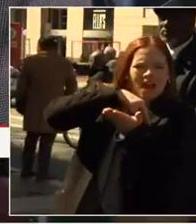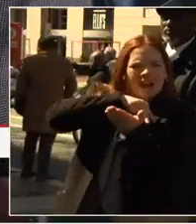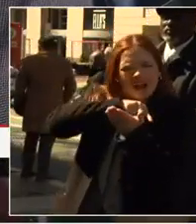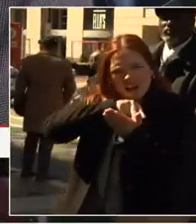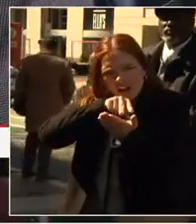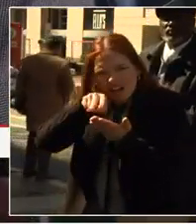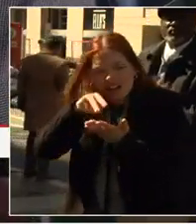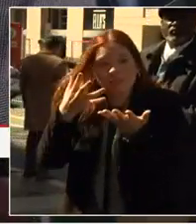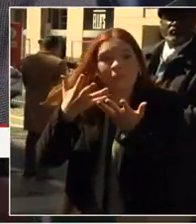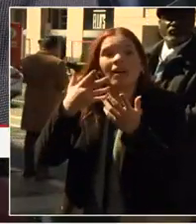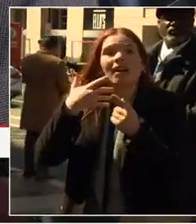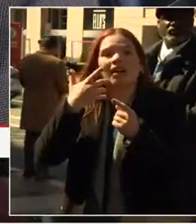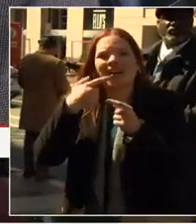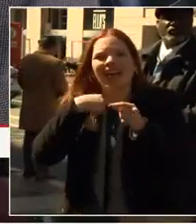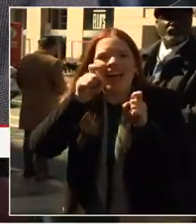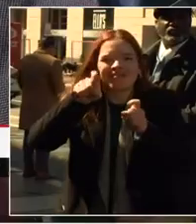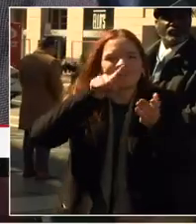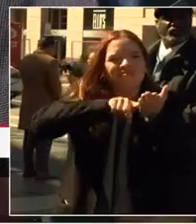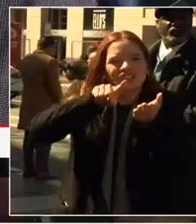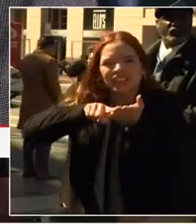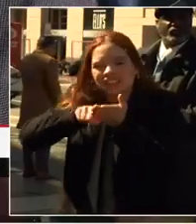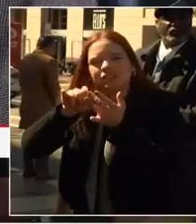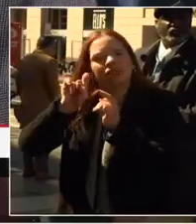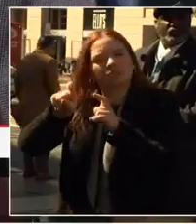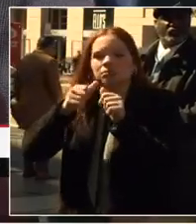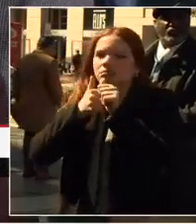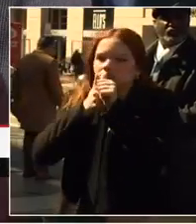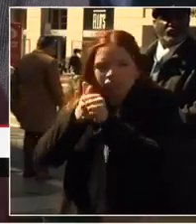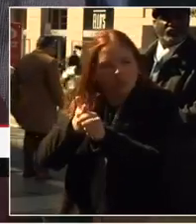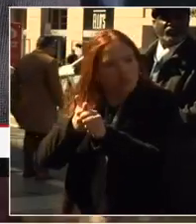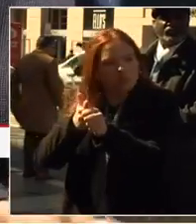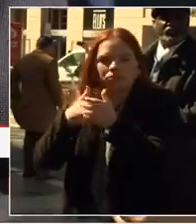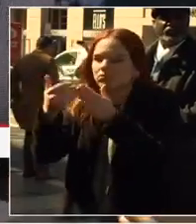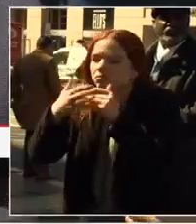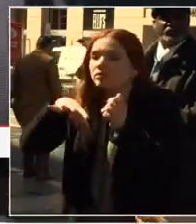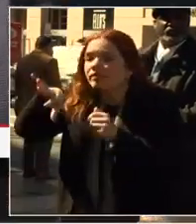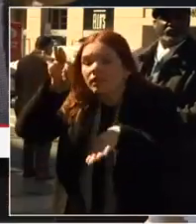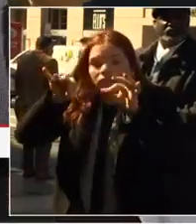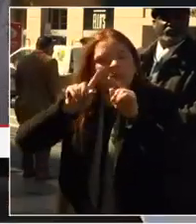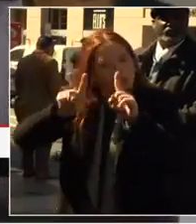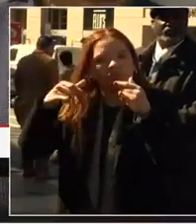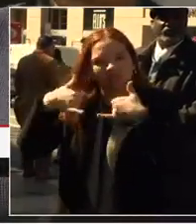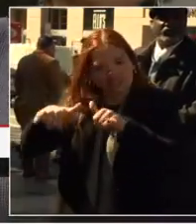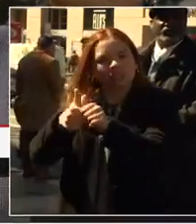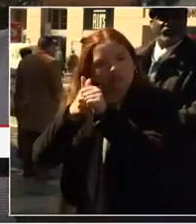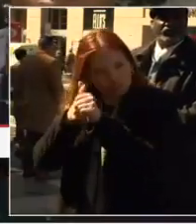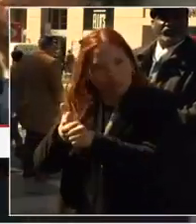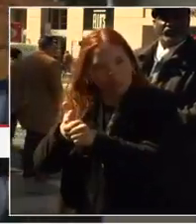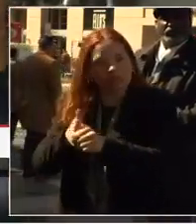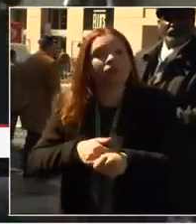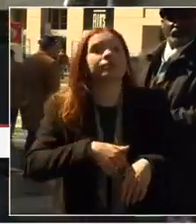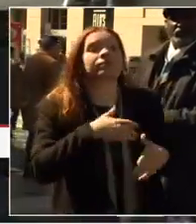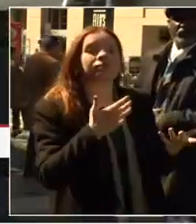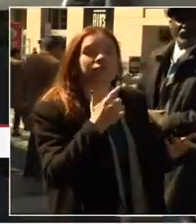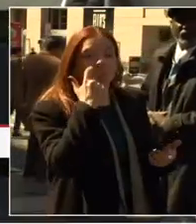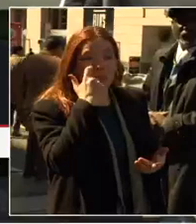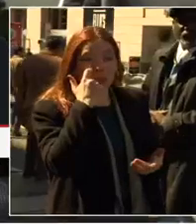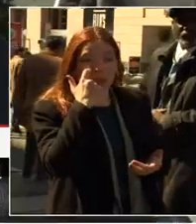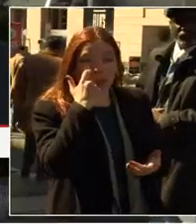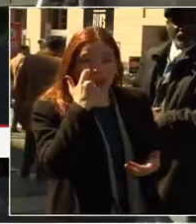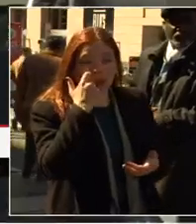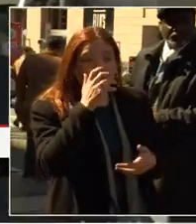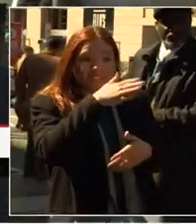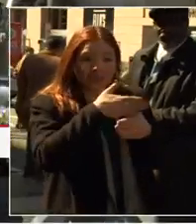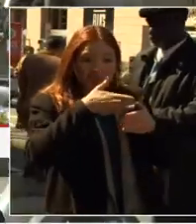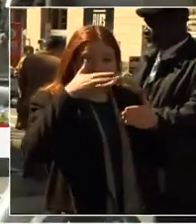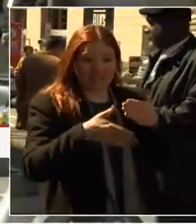we follow all the directions it will lead. Mayor, I want to ask you about the fatal police-involved shooting this weekend involving